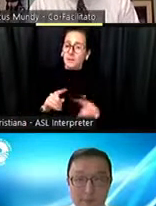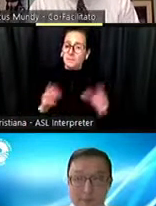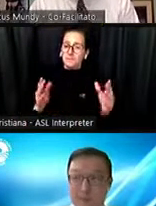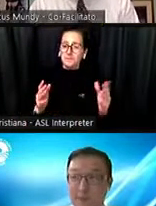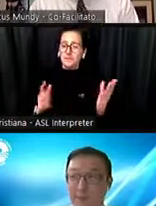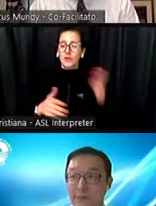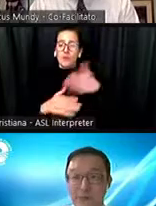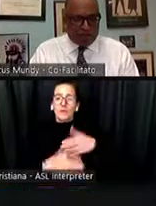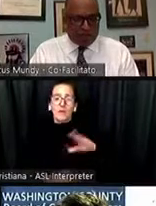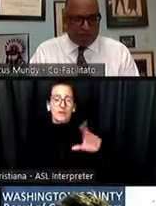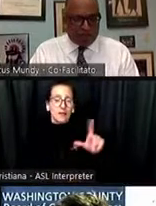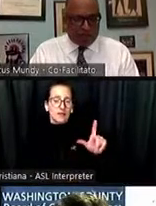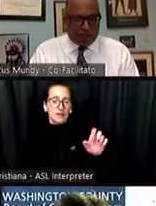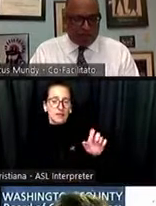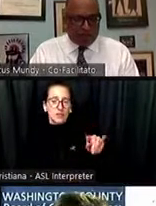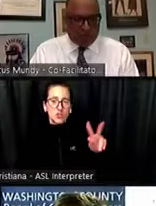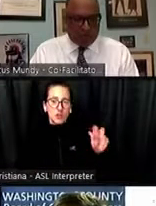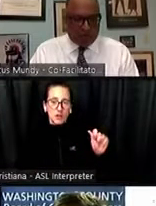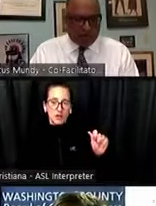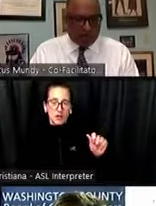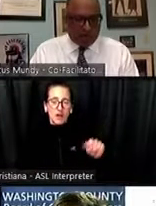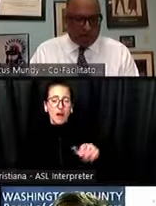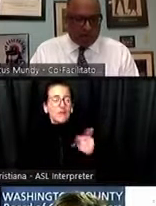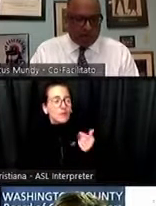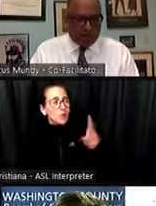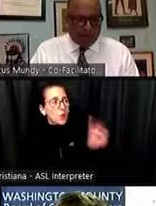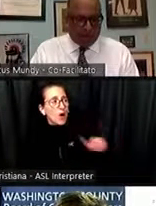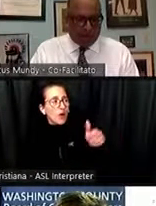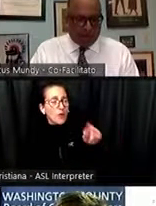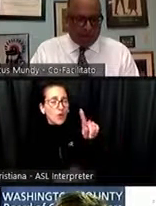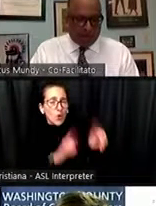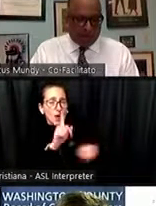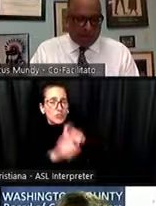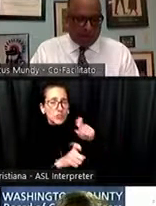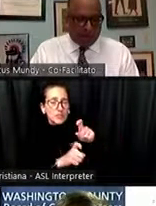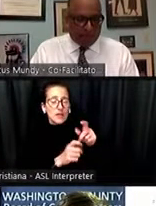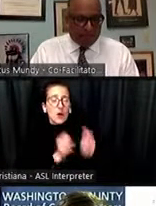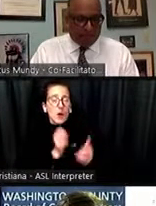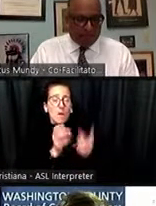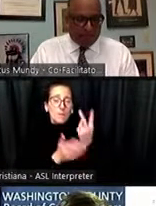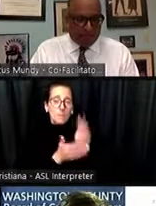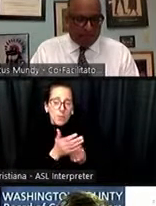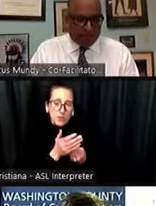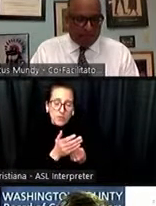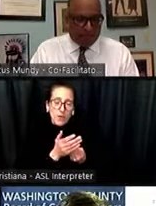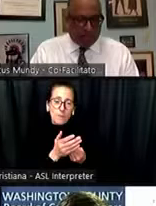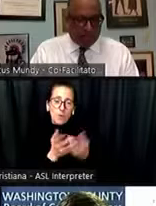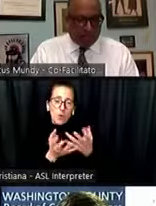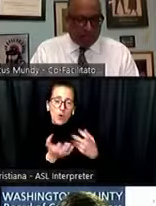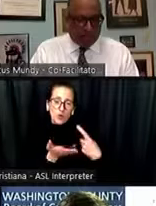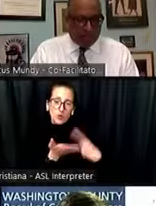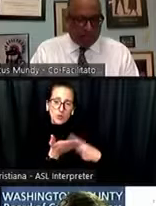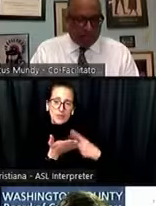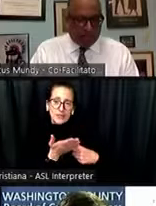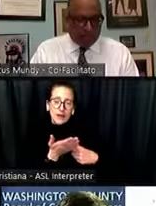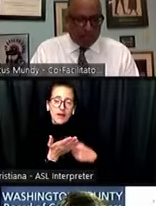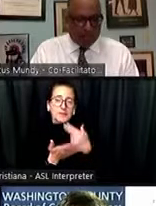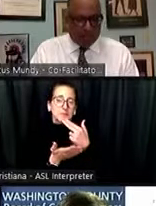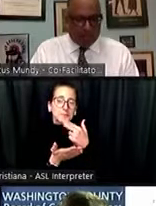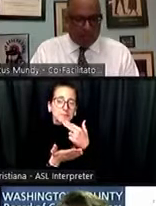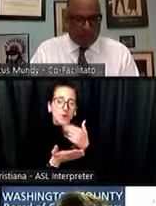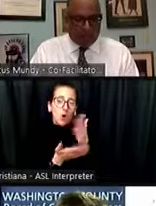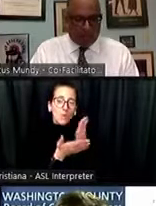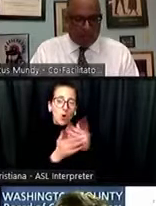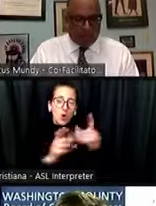they're both were focused on the small proportion of the pie that's focused on culture, education, and